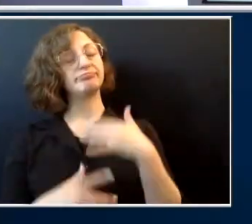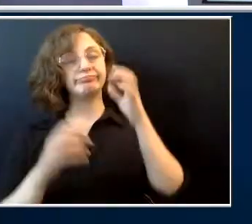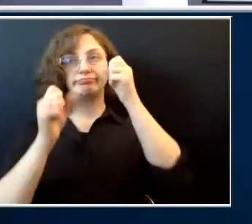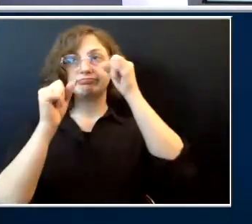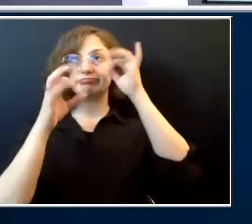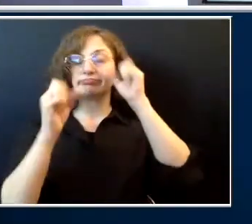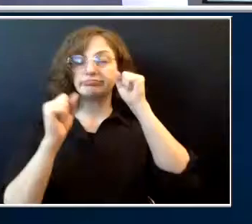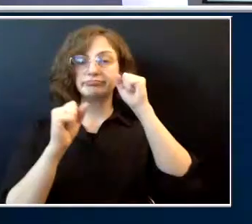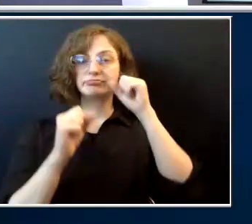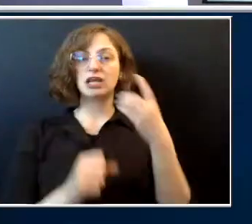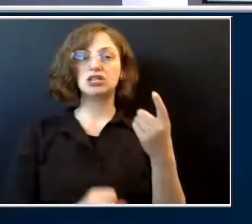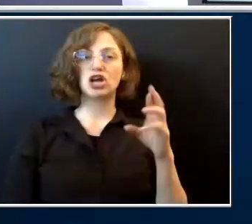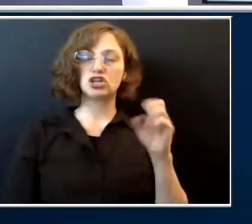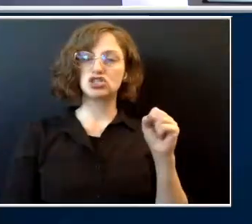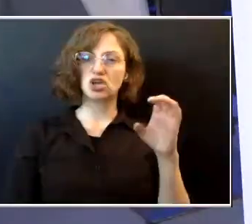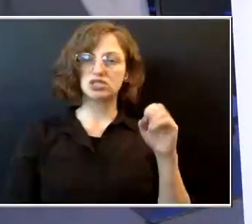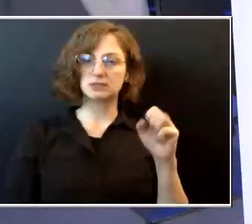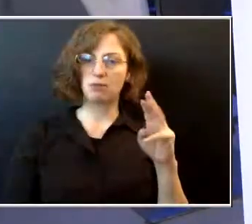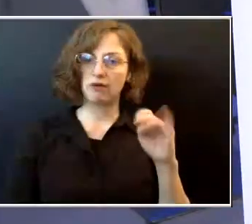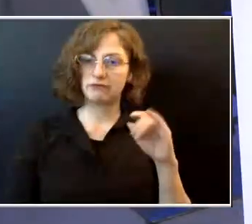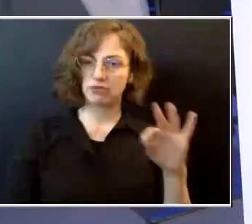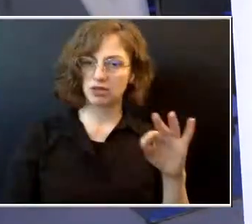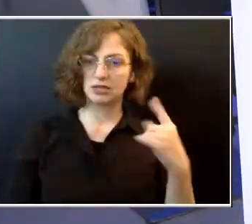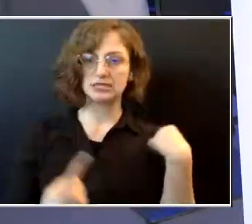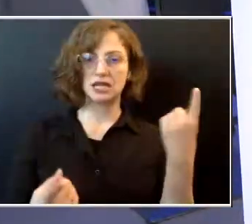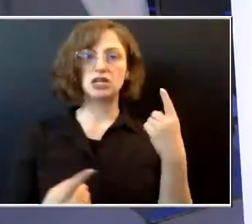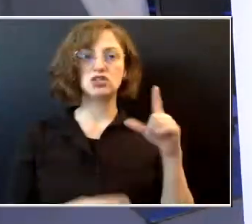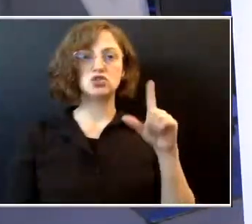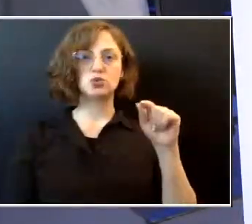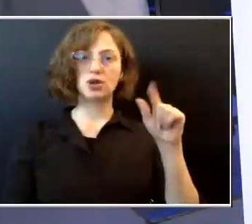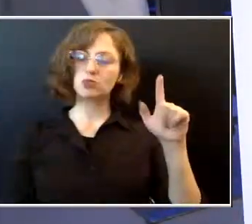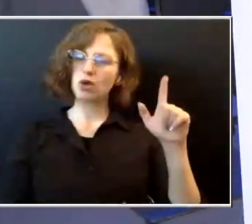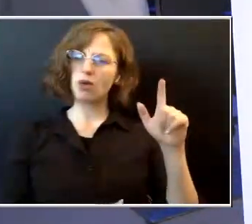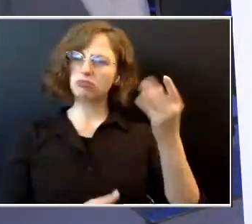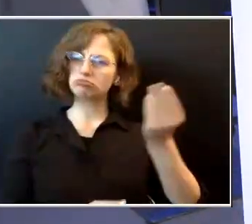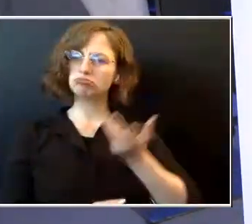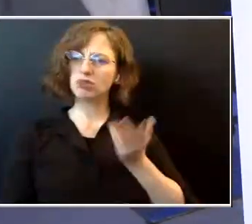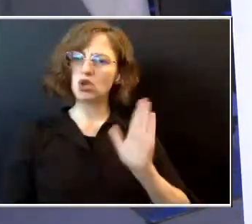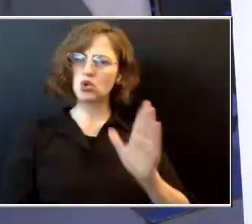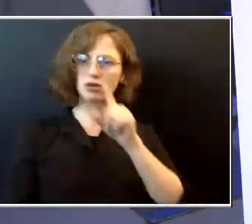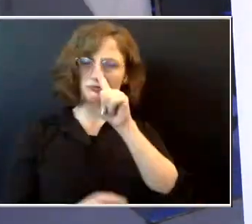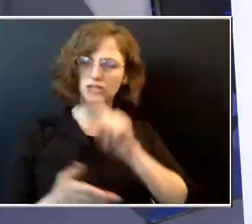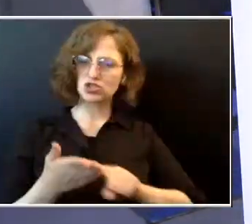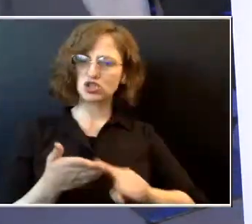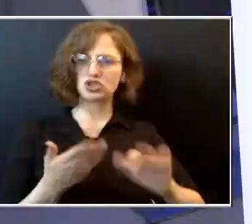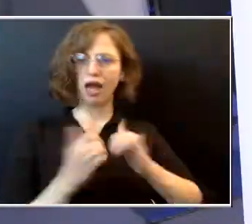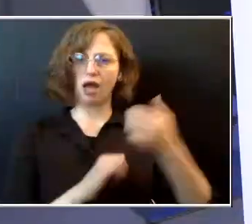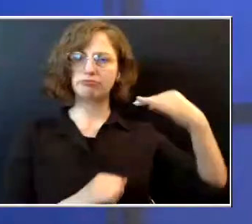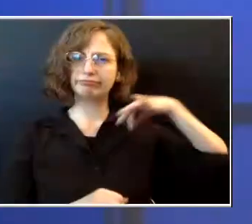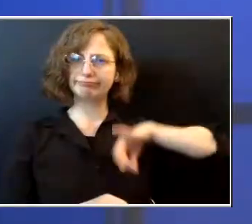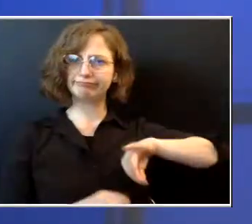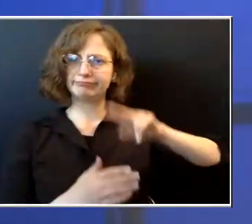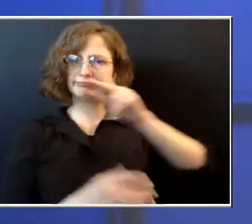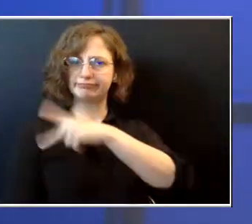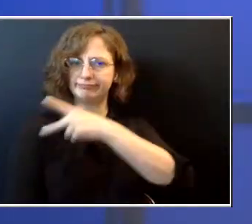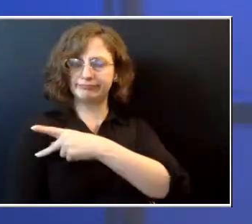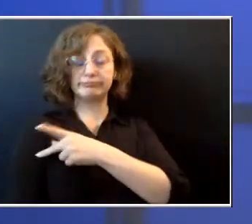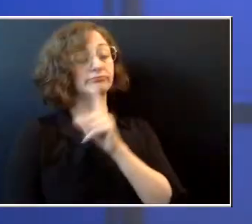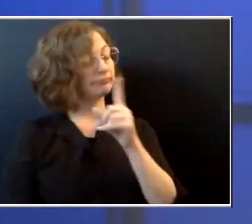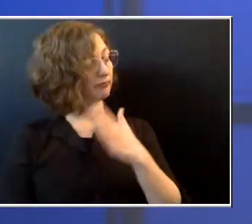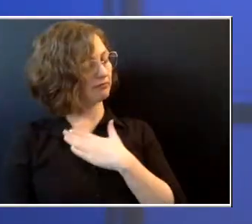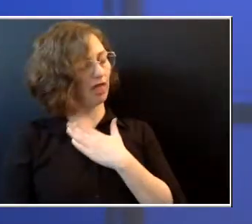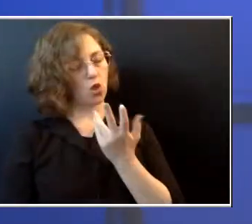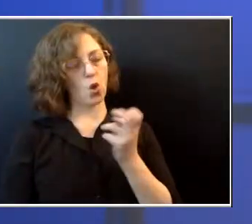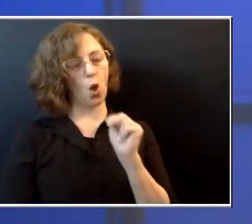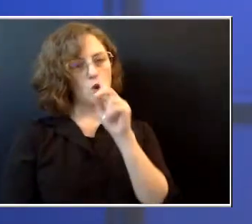tell us a little bit about the research you brought and what you've been doing here, and how does it benefit patients? Sure. So, my own individual research, and just a small snippet of what's going on in